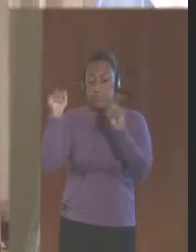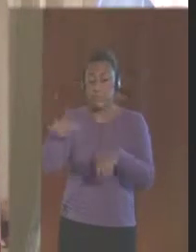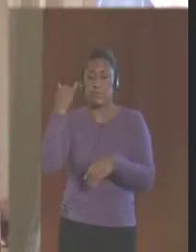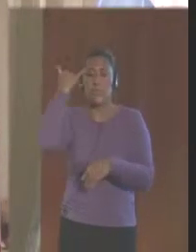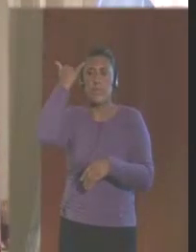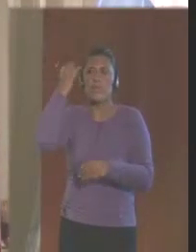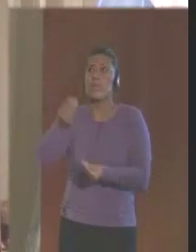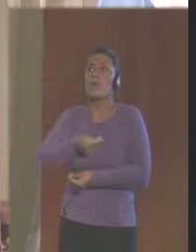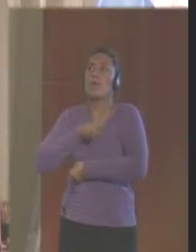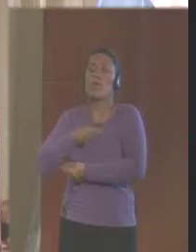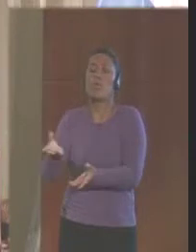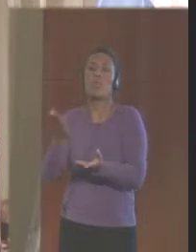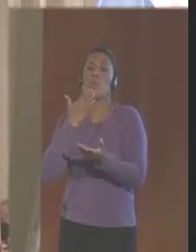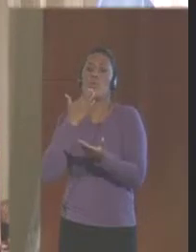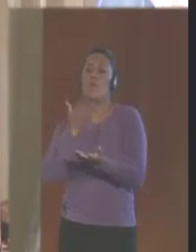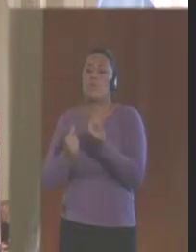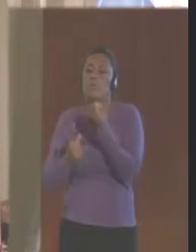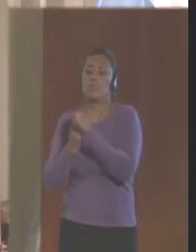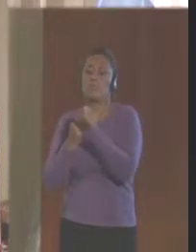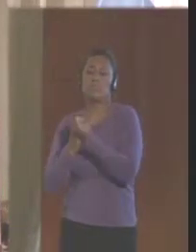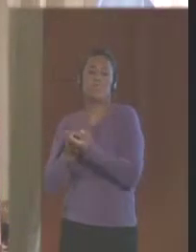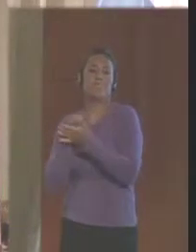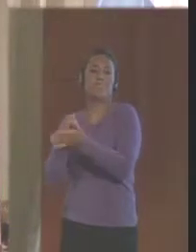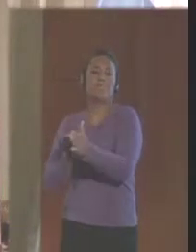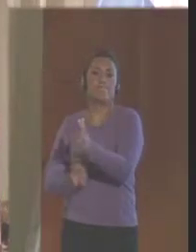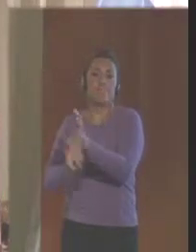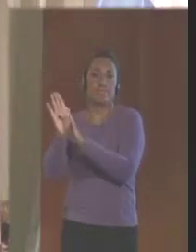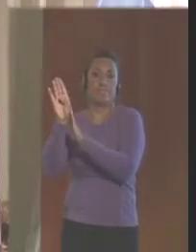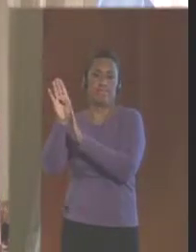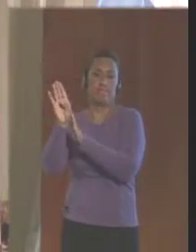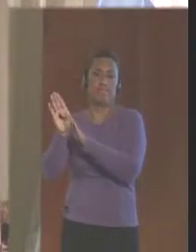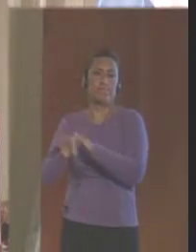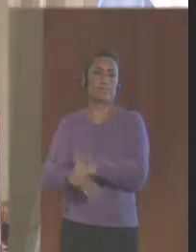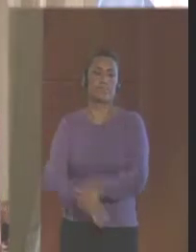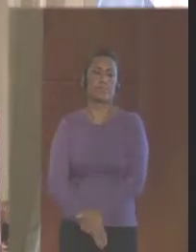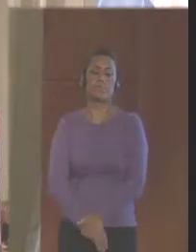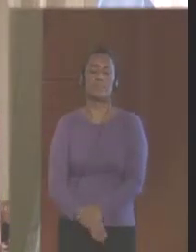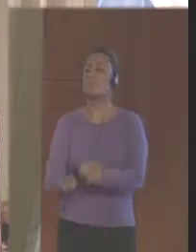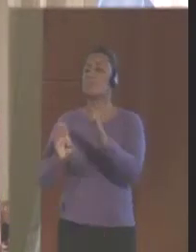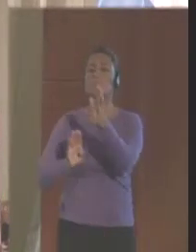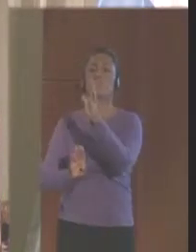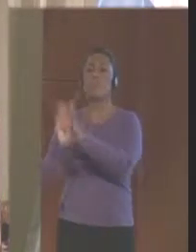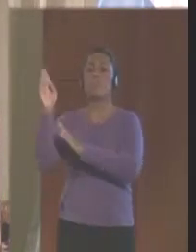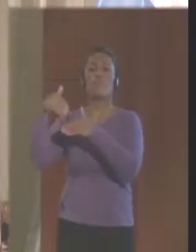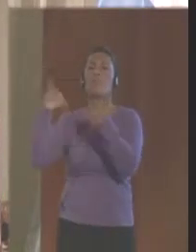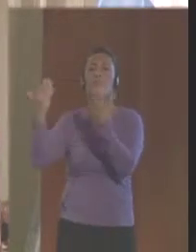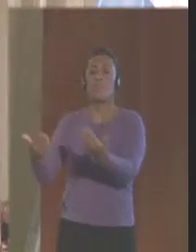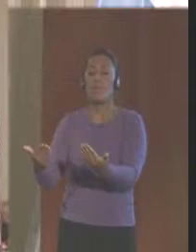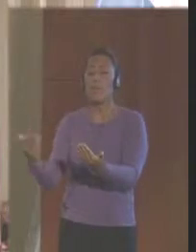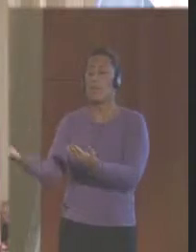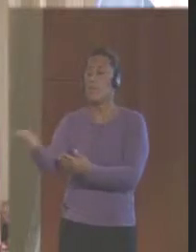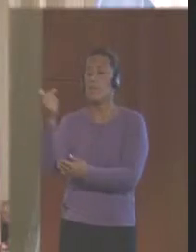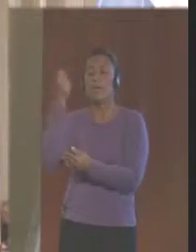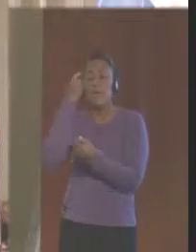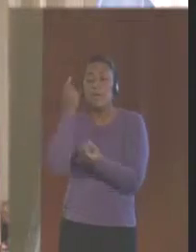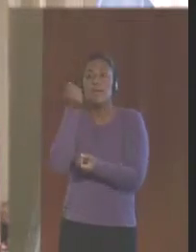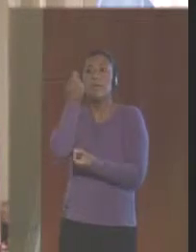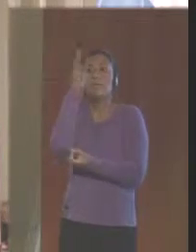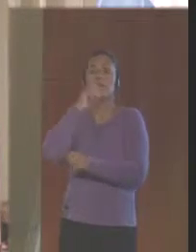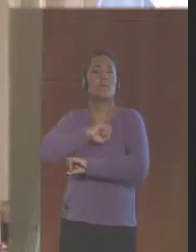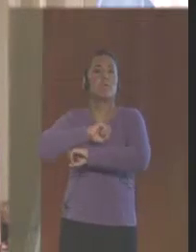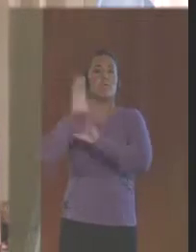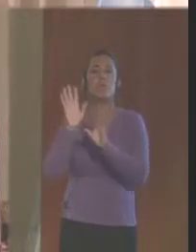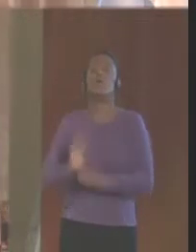delivery of comprehensive disaster management in Trinidad and Tobago through the creation of a profile of